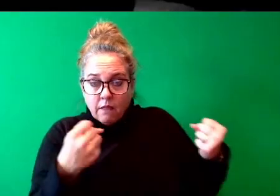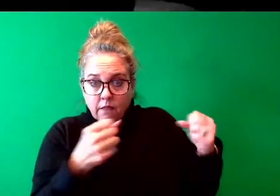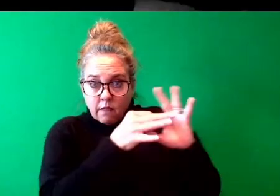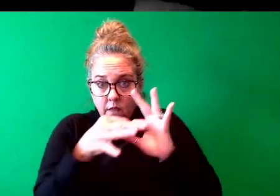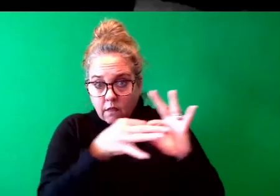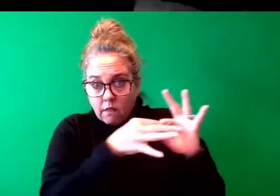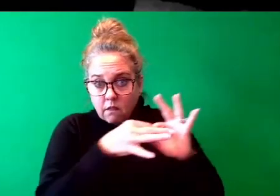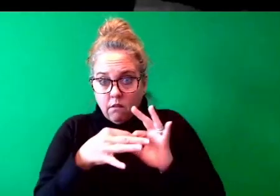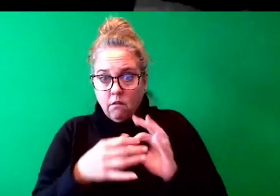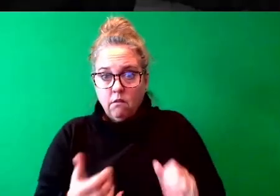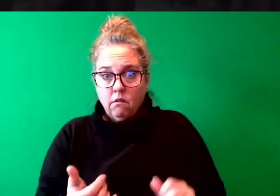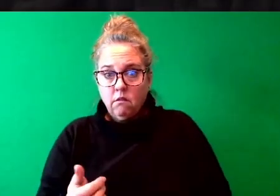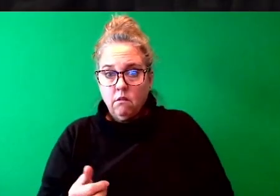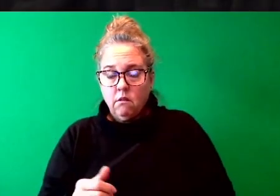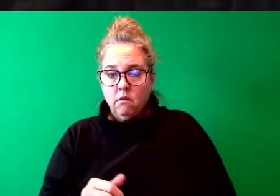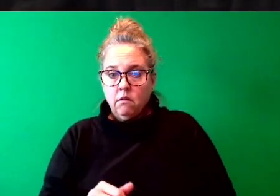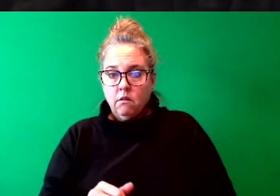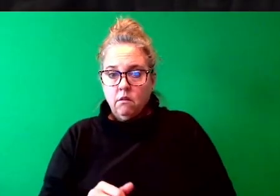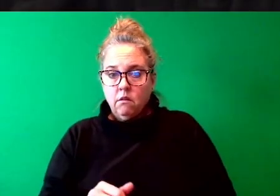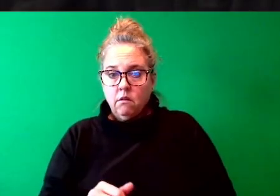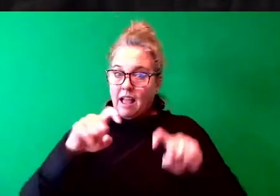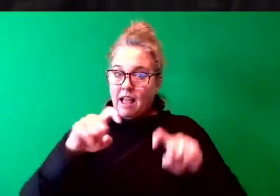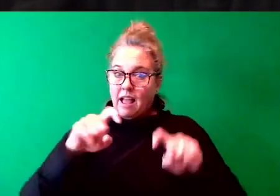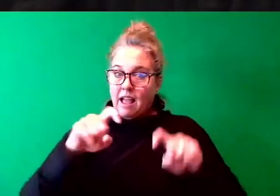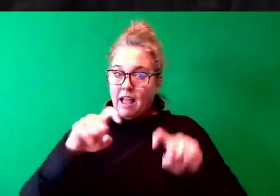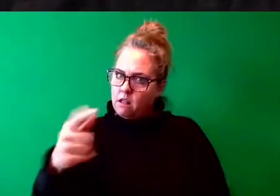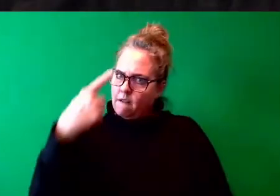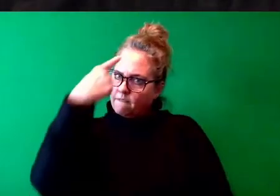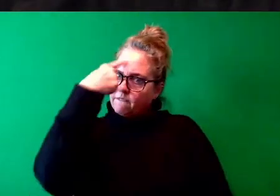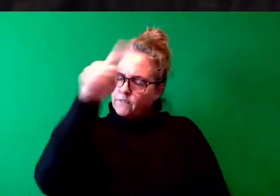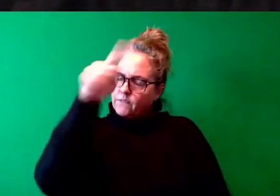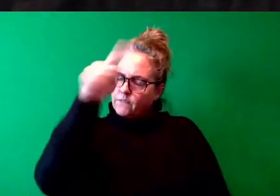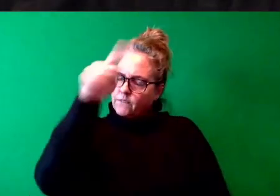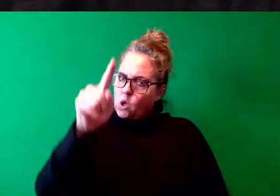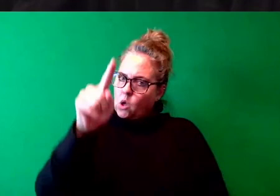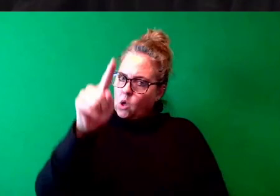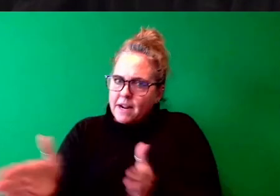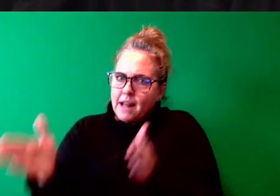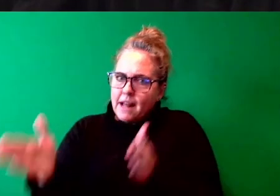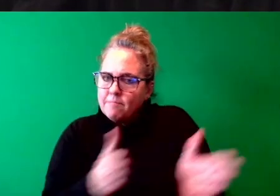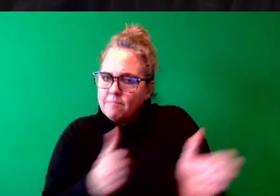wouldn't it? Let's get together as a committee, come up with some